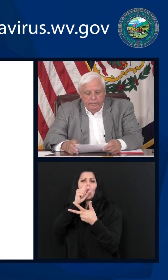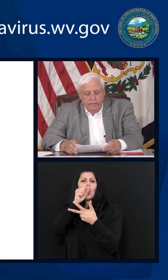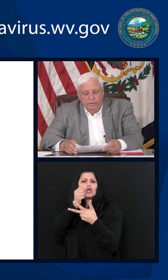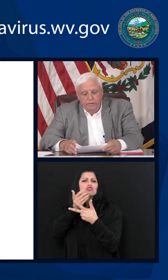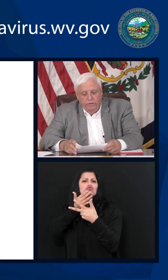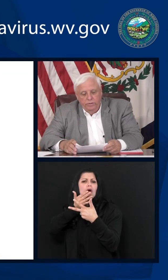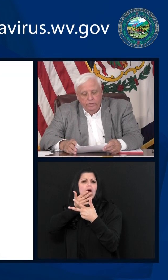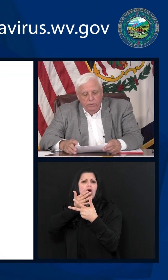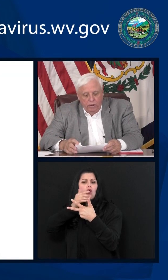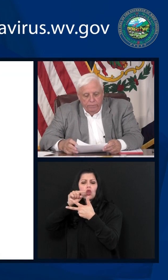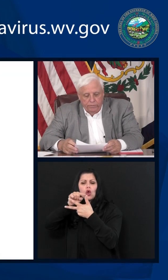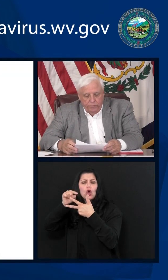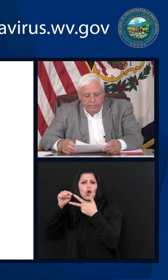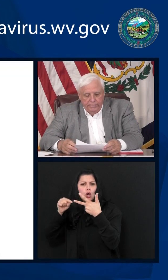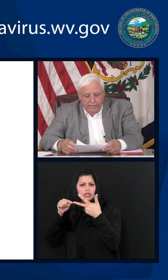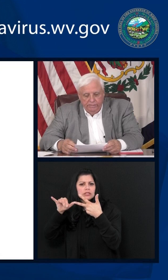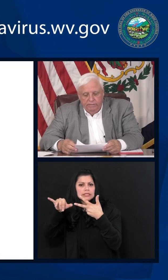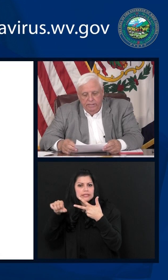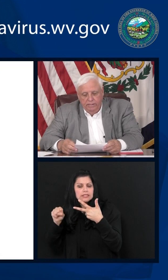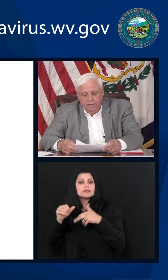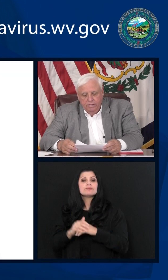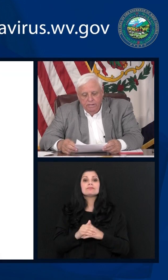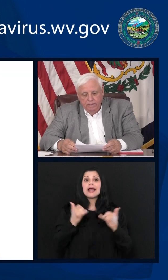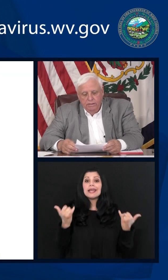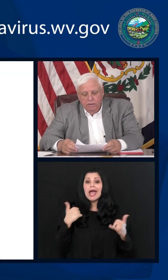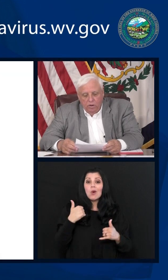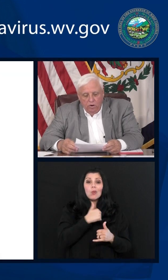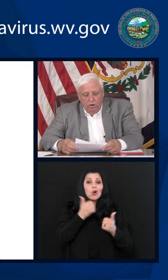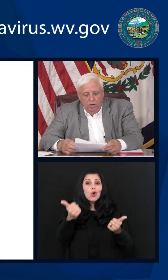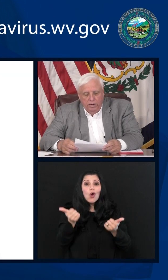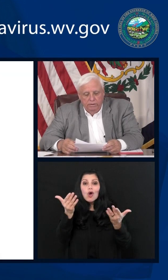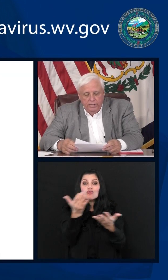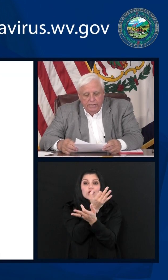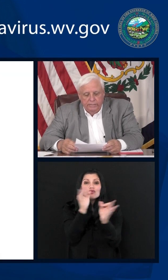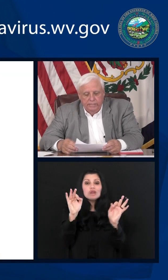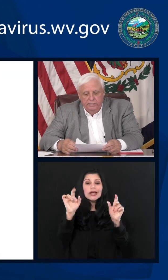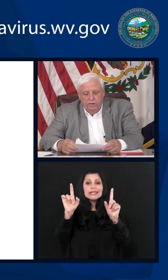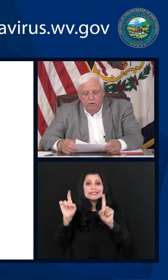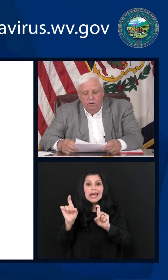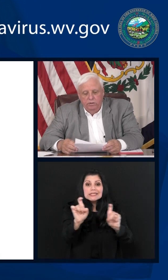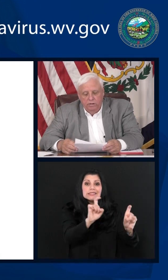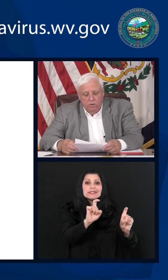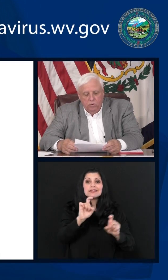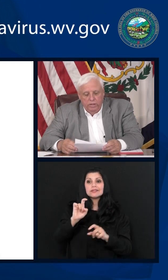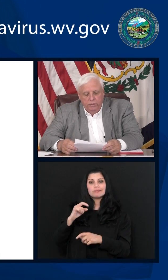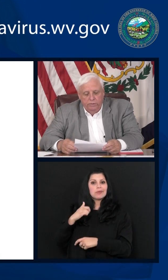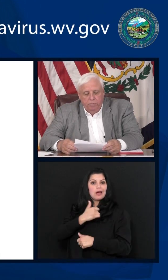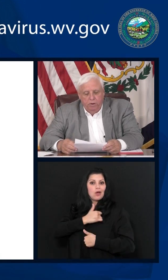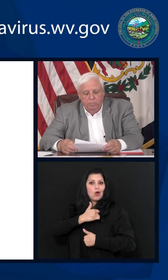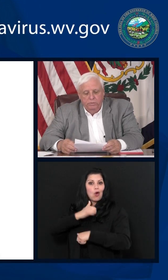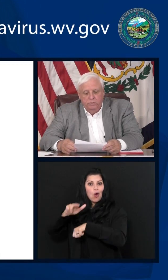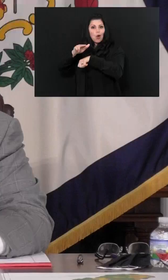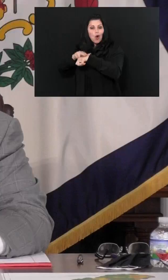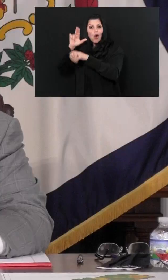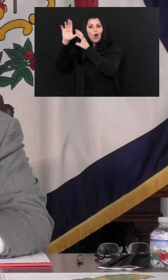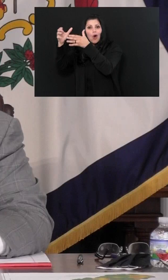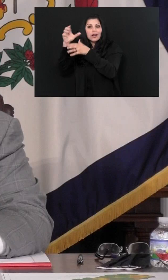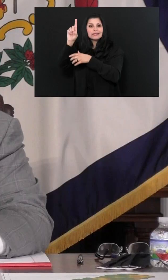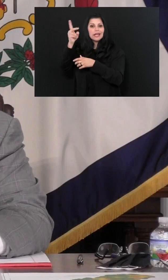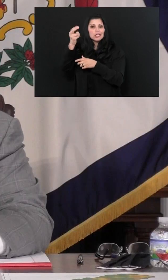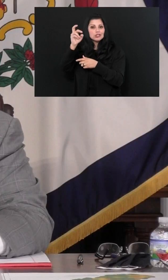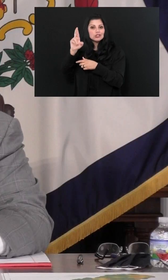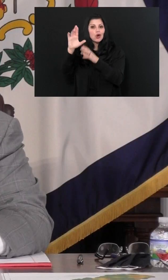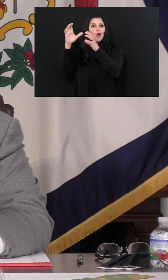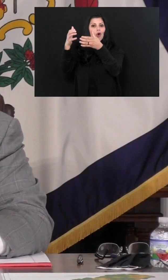We continue to offer free testing. The Guard, our DHHR, the local health departments are